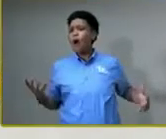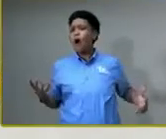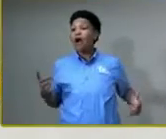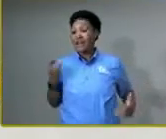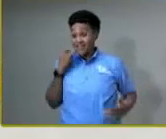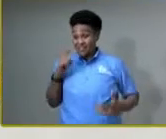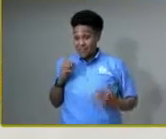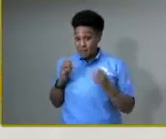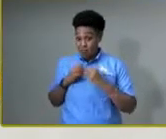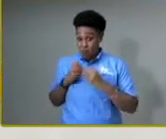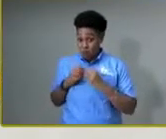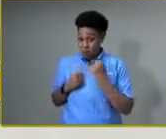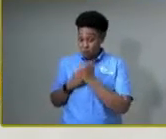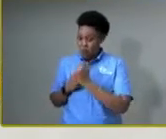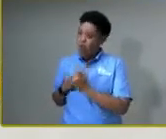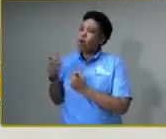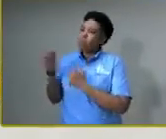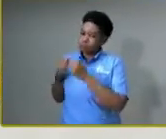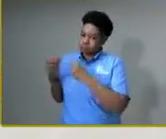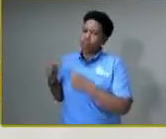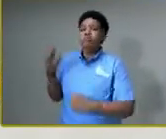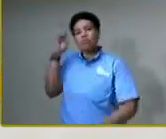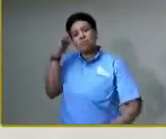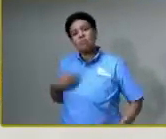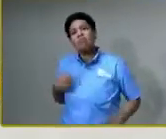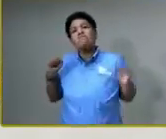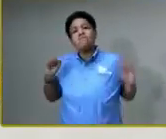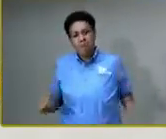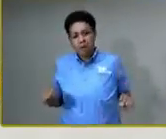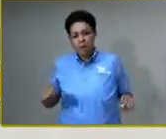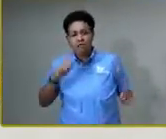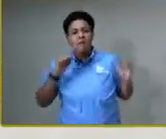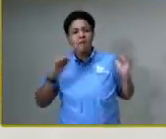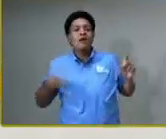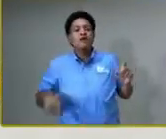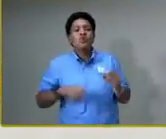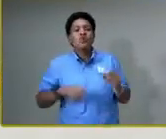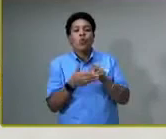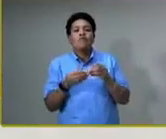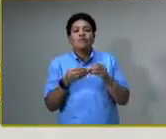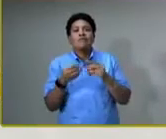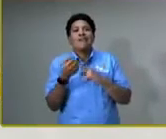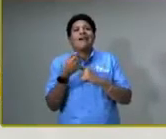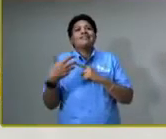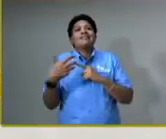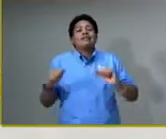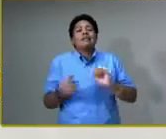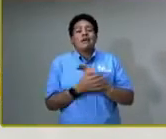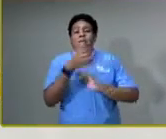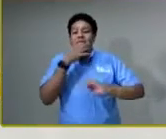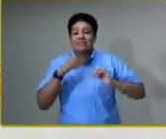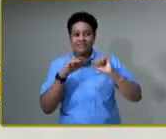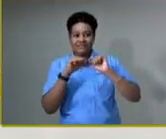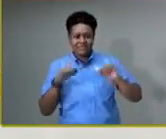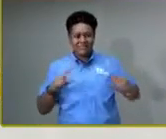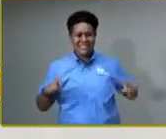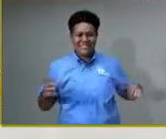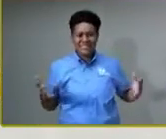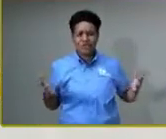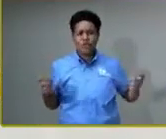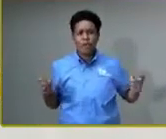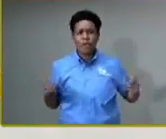additional capacity on as needed as part of dealing with the expanded capacity of infrastructure to deal